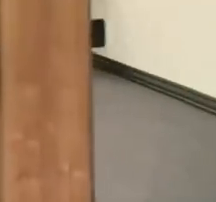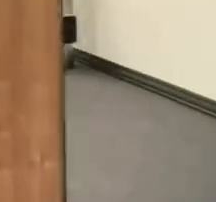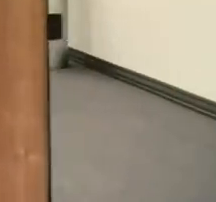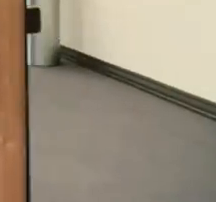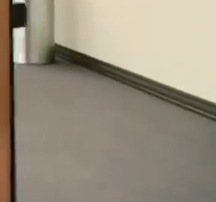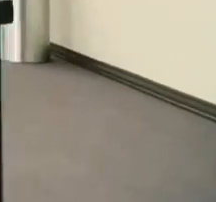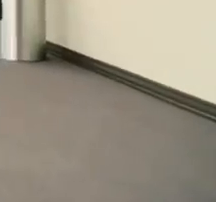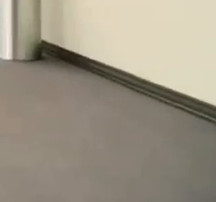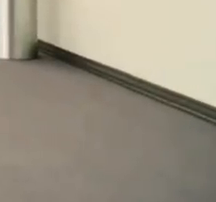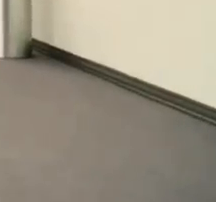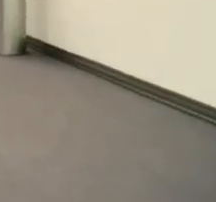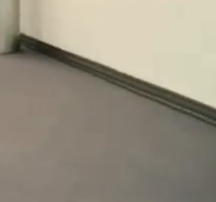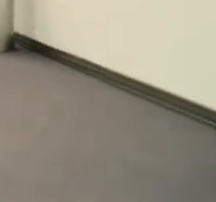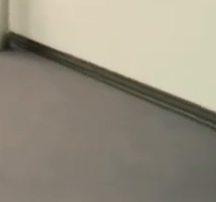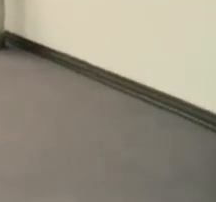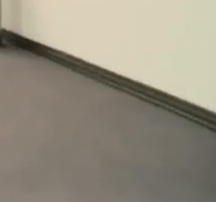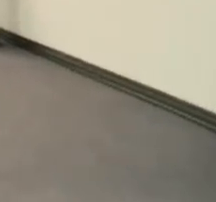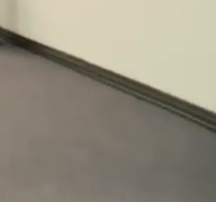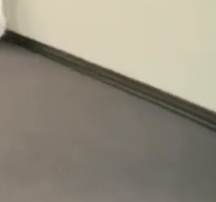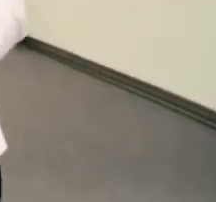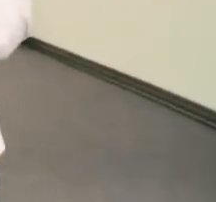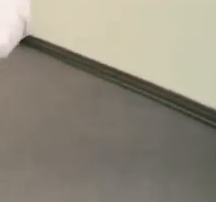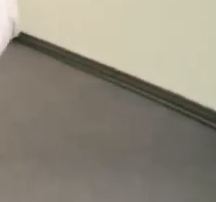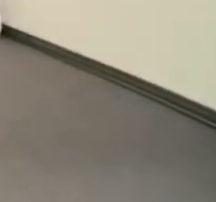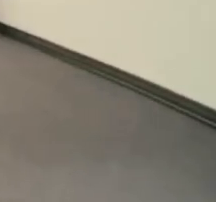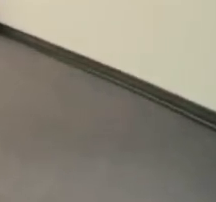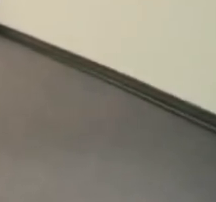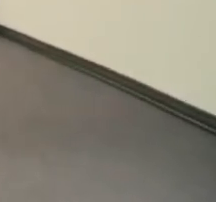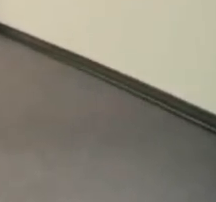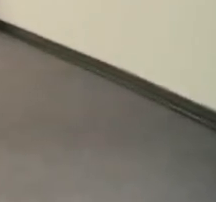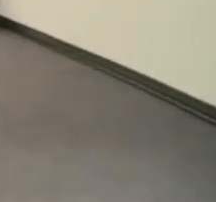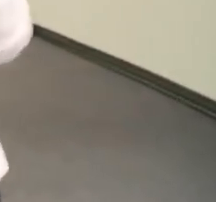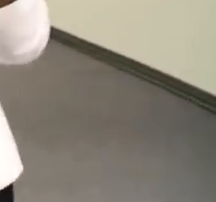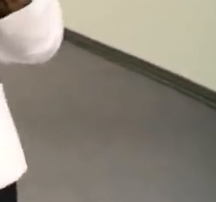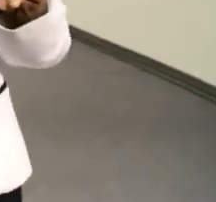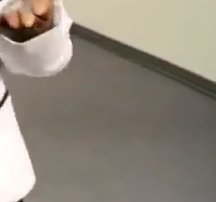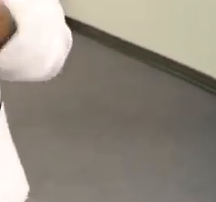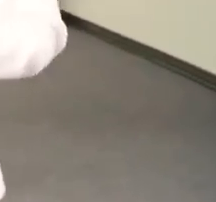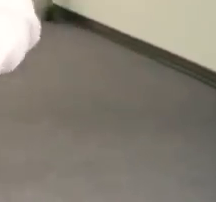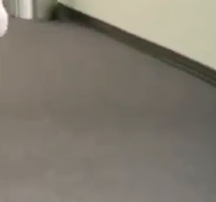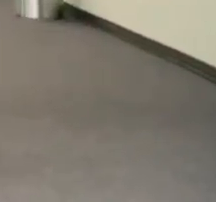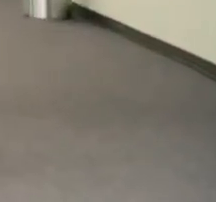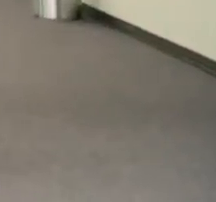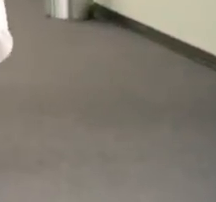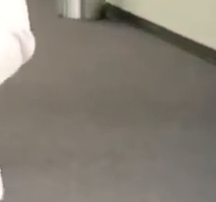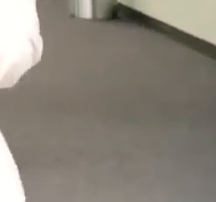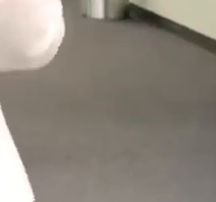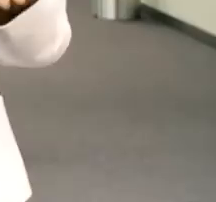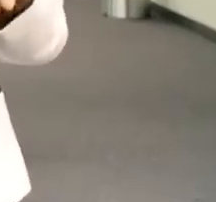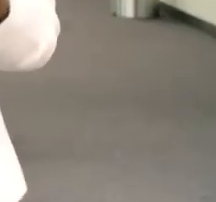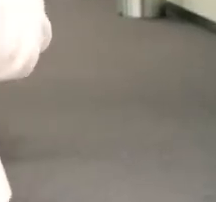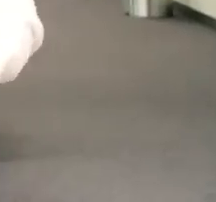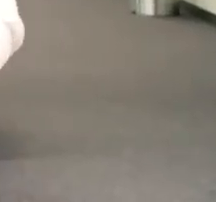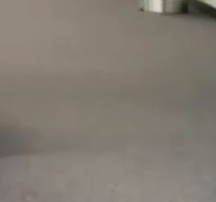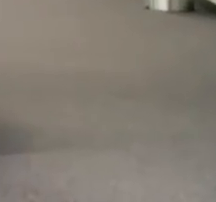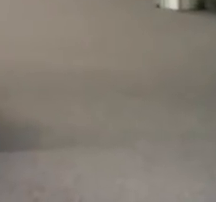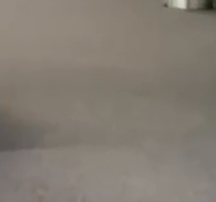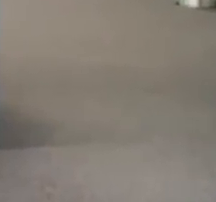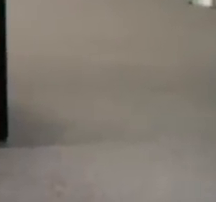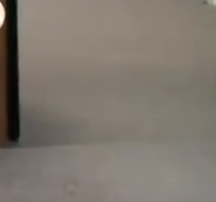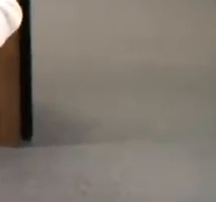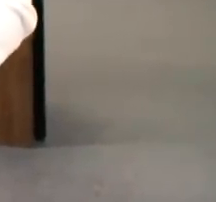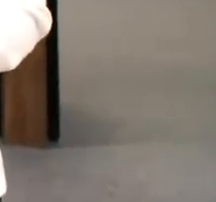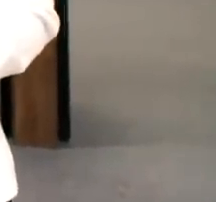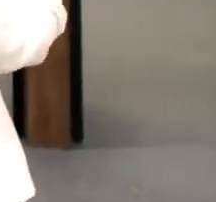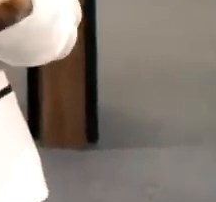was seamless and easy, and I registered via Eventbrite. It's getting easier and easier. You ready to do this? Let's do this. Church family, I'm Philandria Wilson.